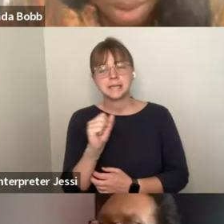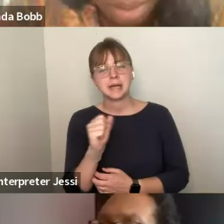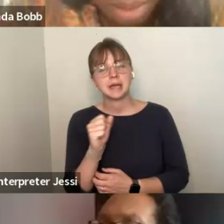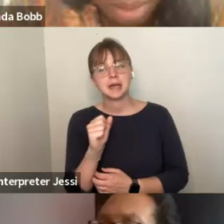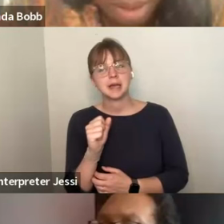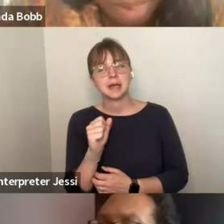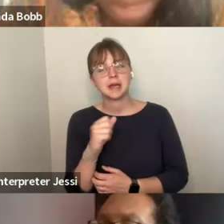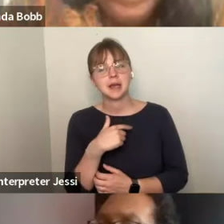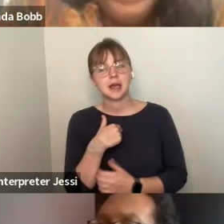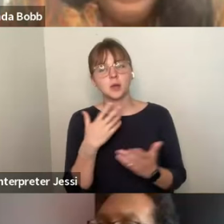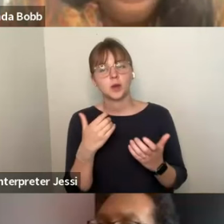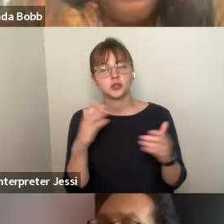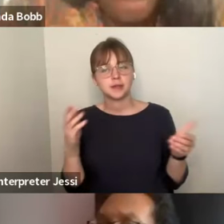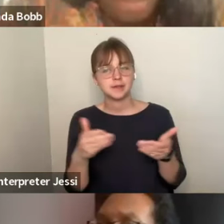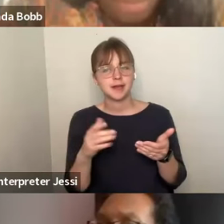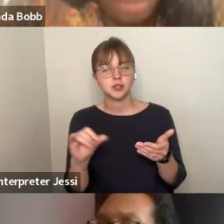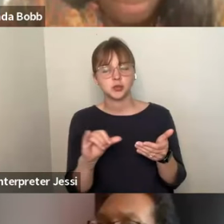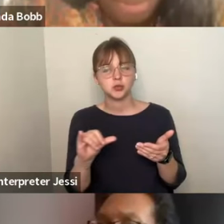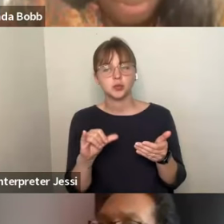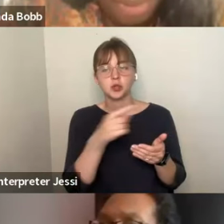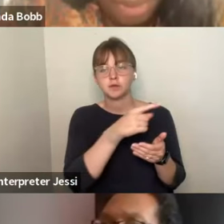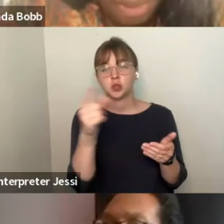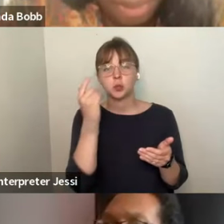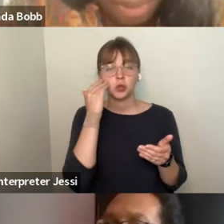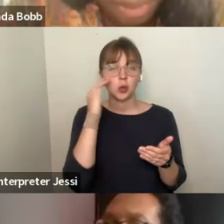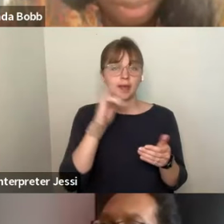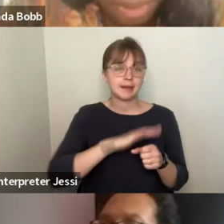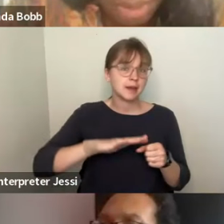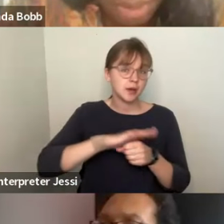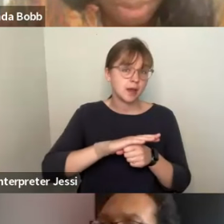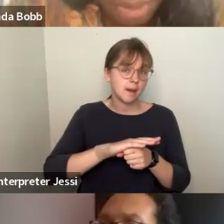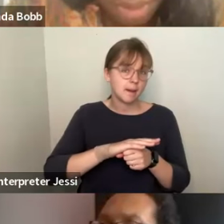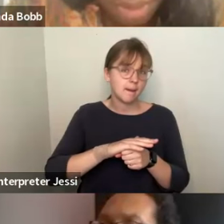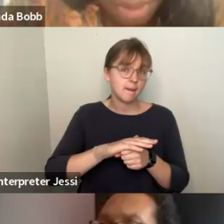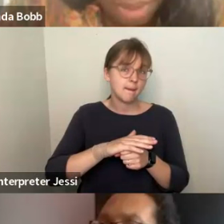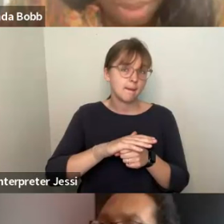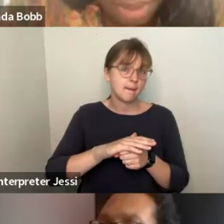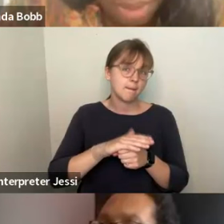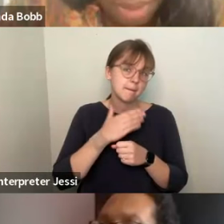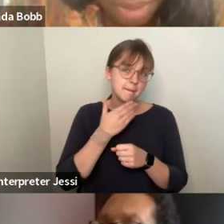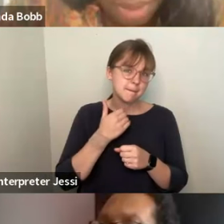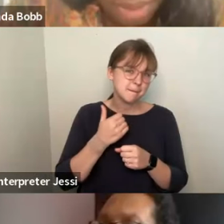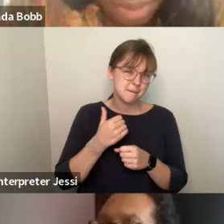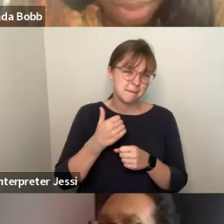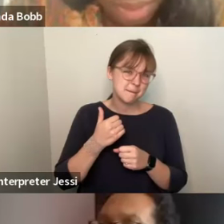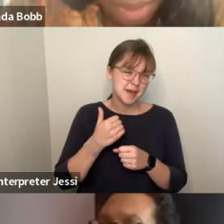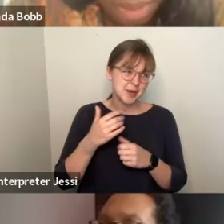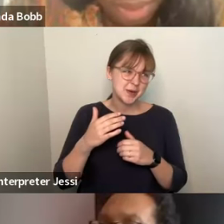I would like to invite those of you out there who know the region better than I do. Will you,